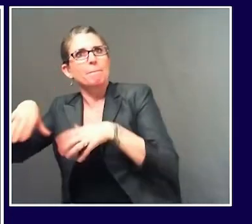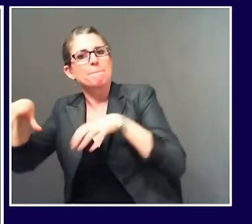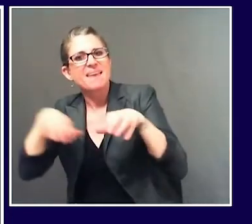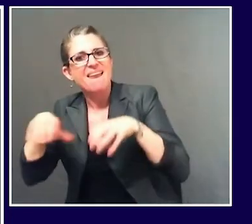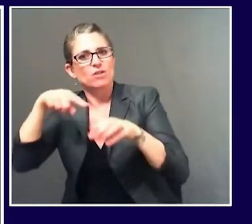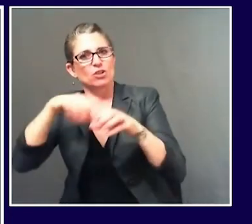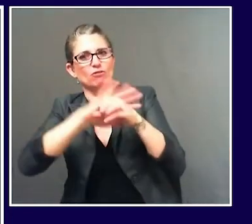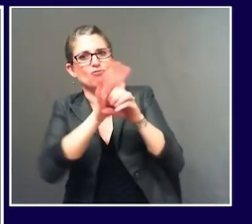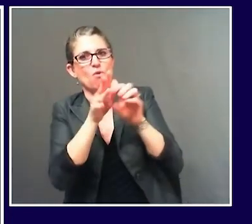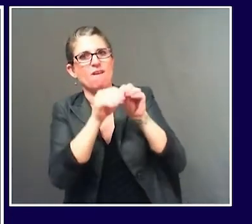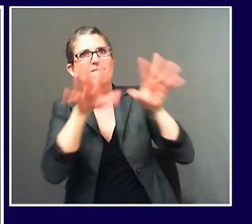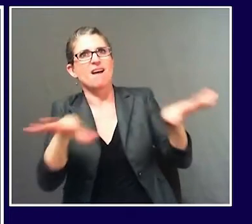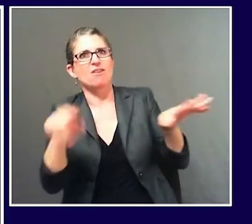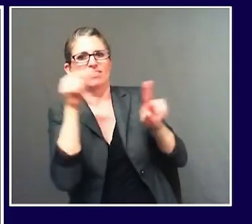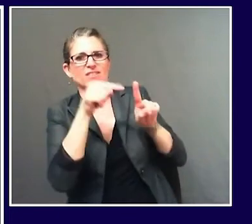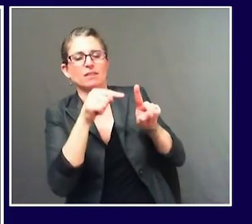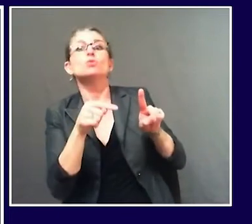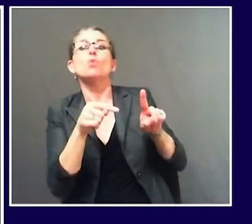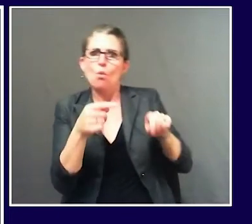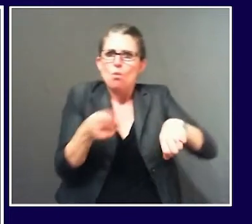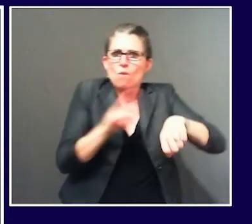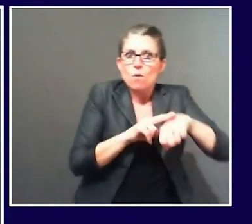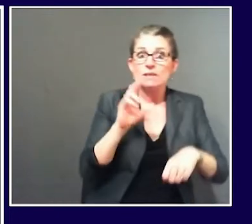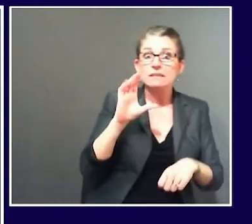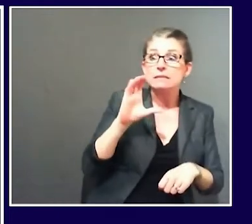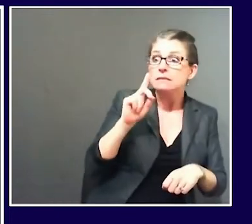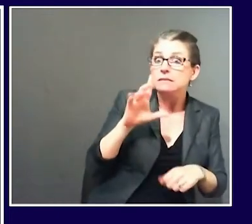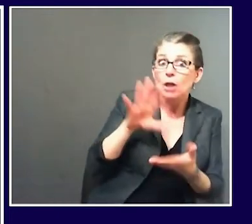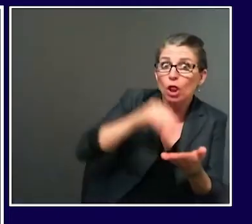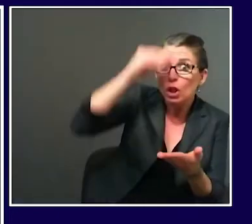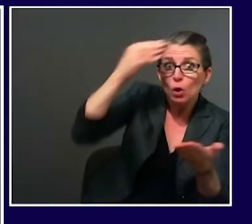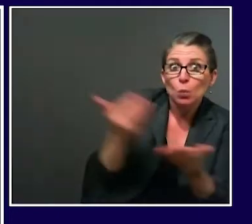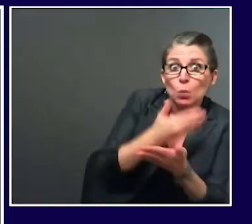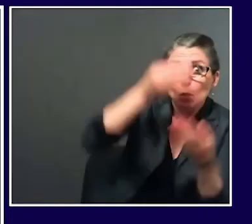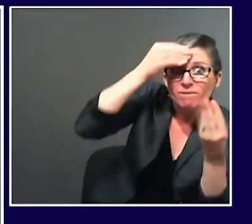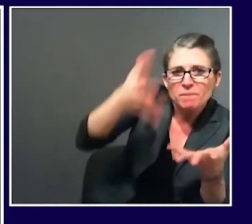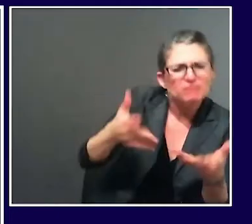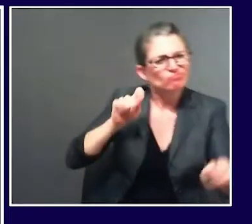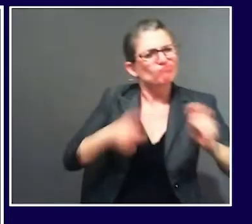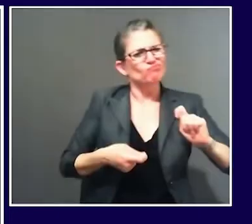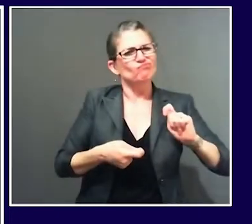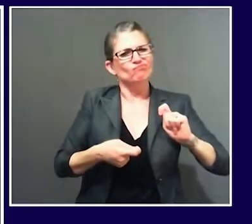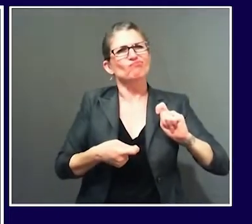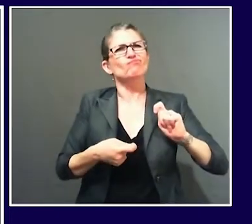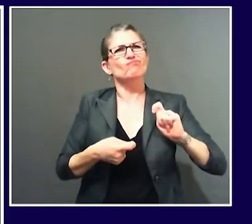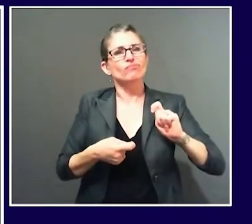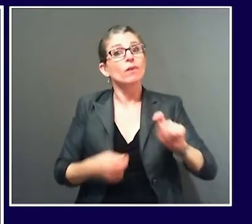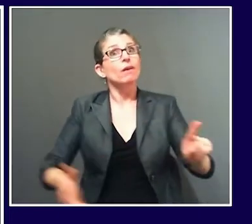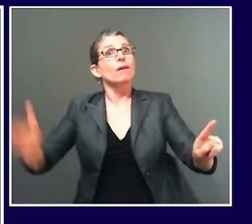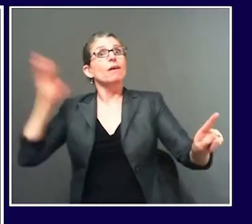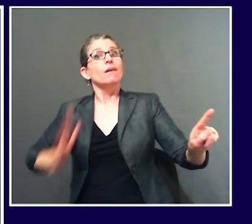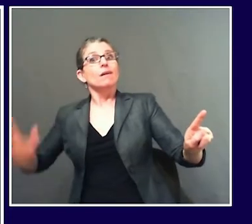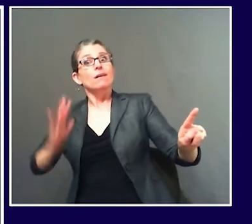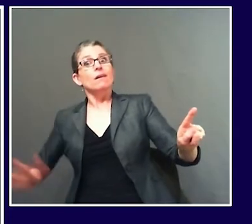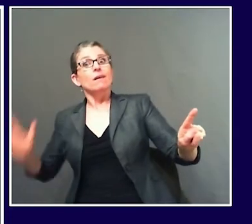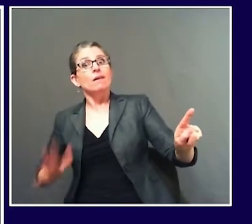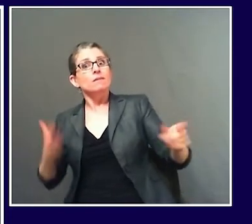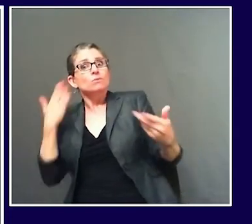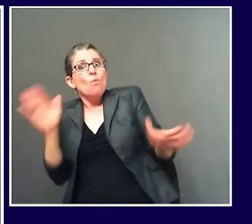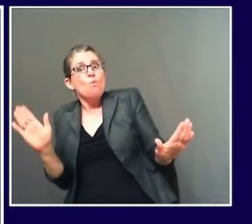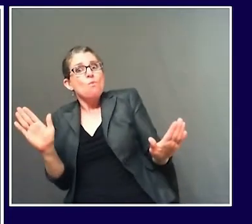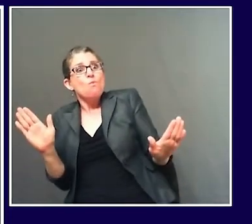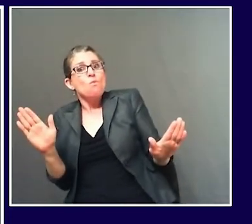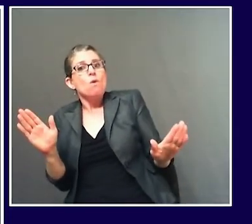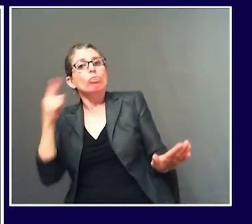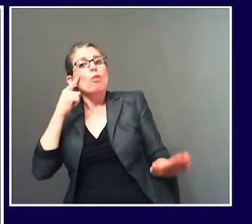shift in the guidance. Once we realized that asymptomatic or pre-symptomatic transmission is a significant component